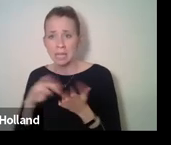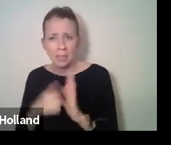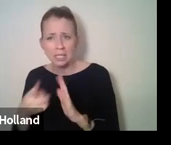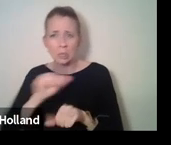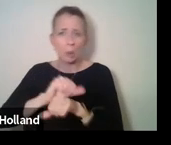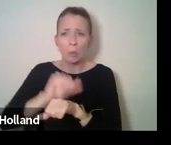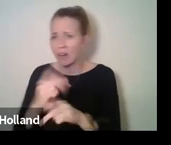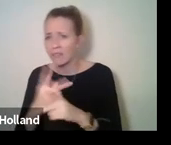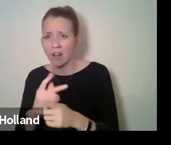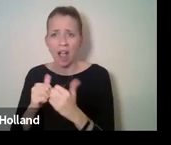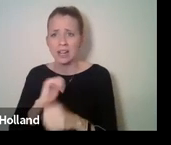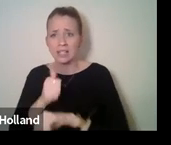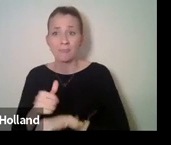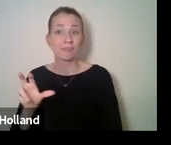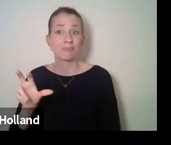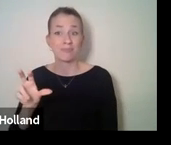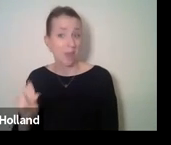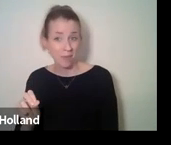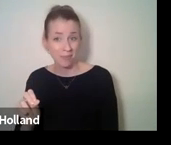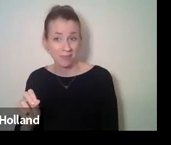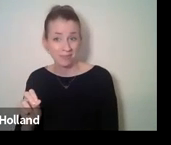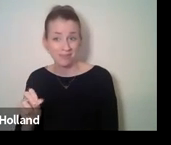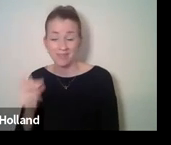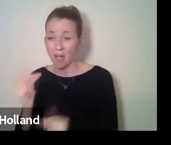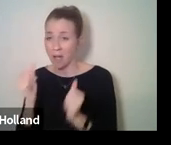you could benefit from bulk buying benefits.